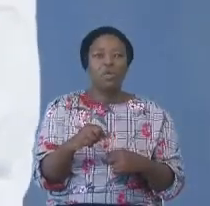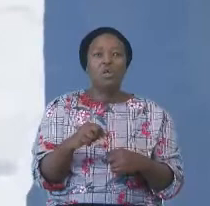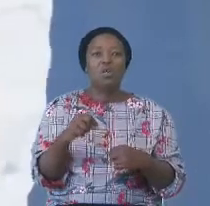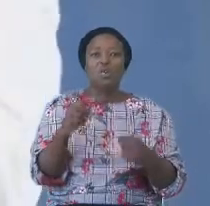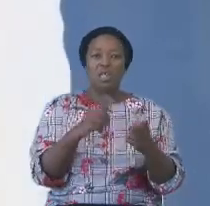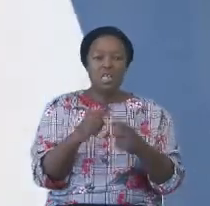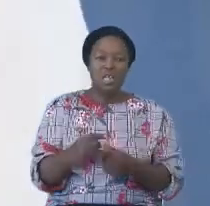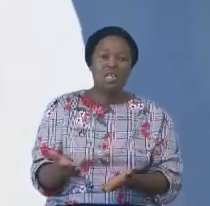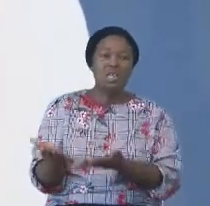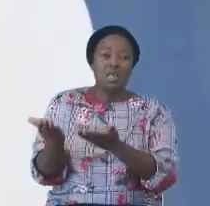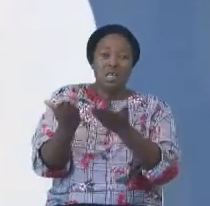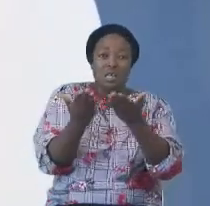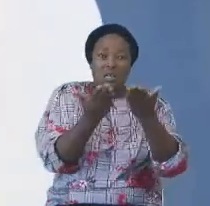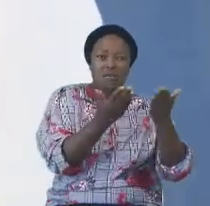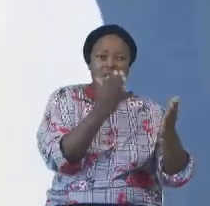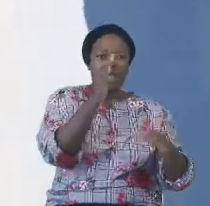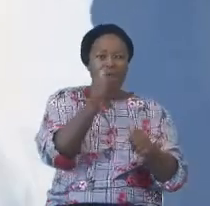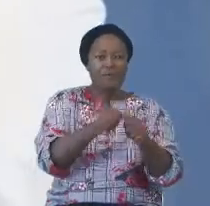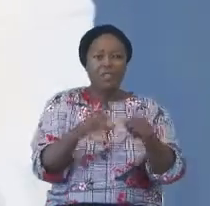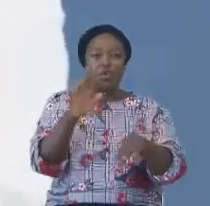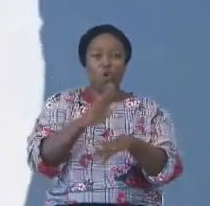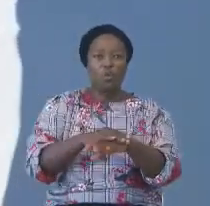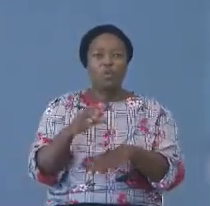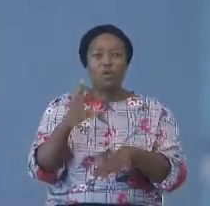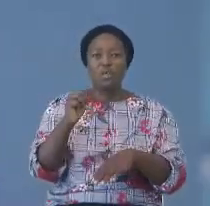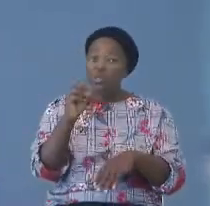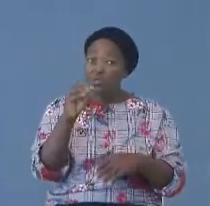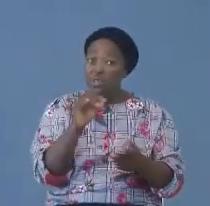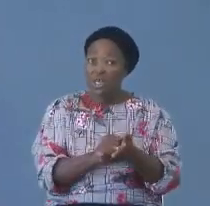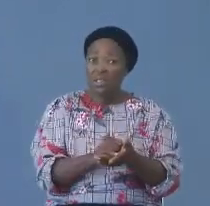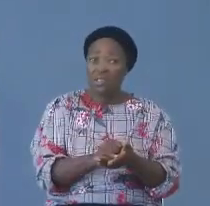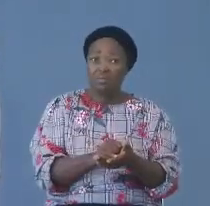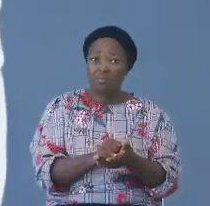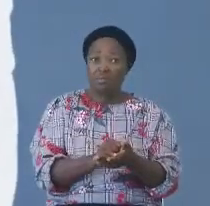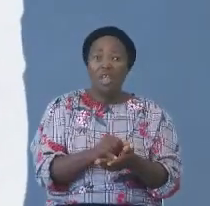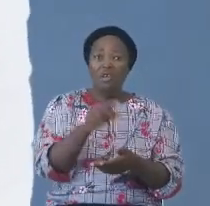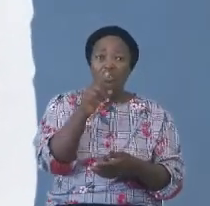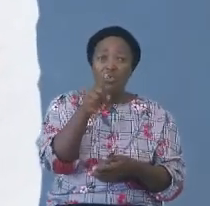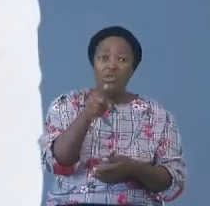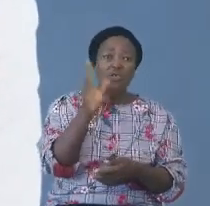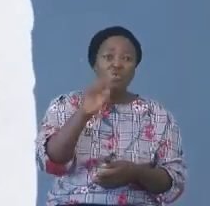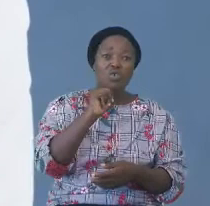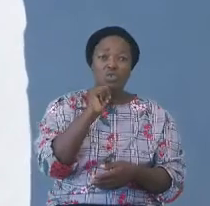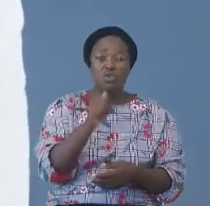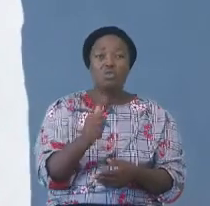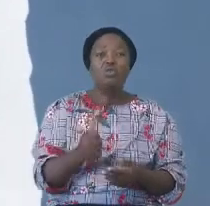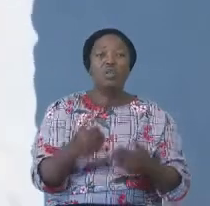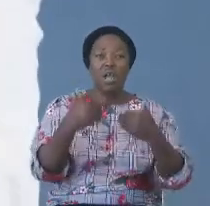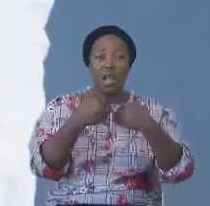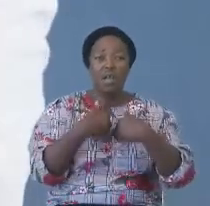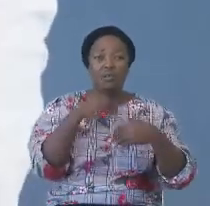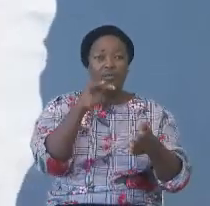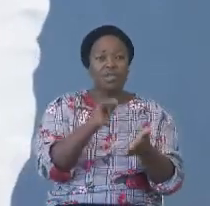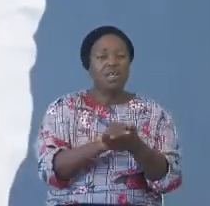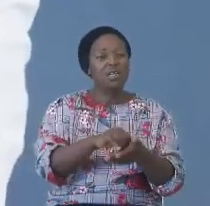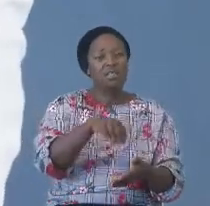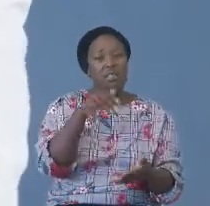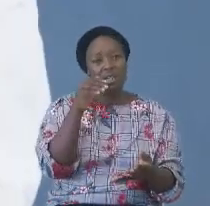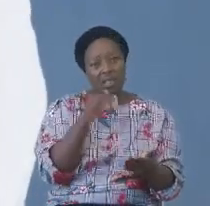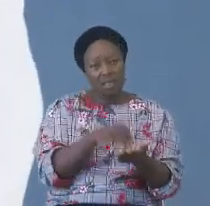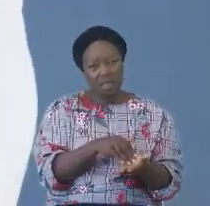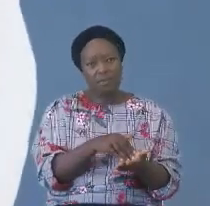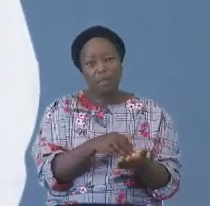come, the punishment that should have come. He got everything upon him so